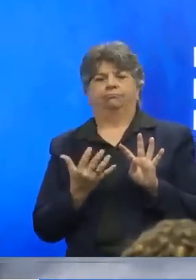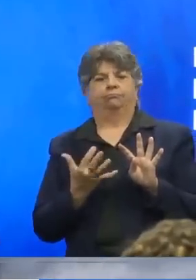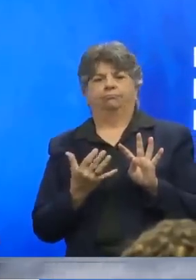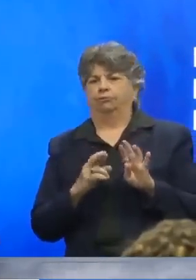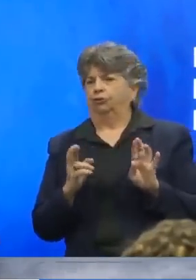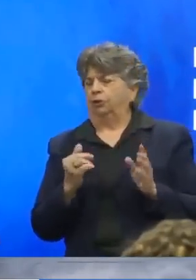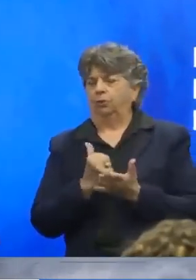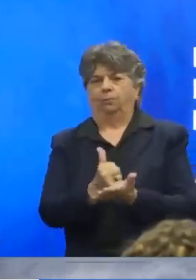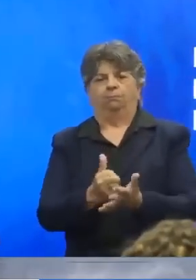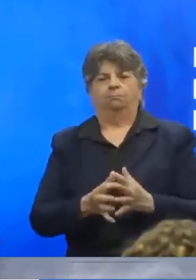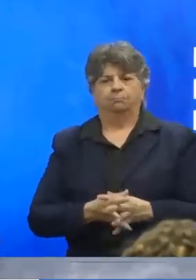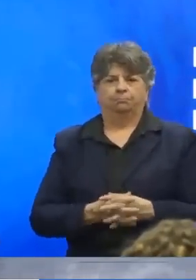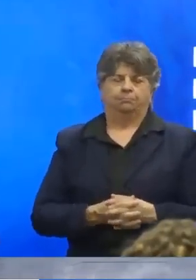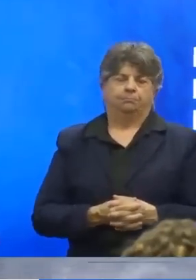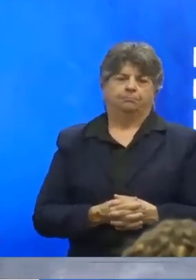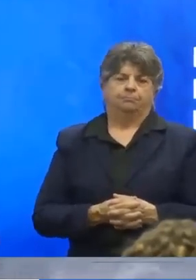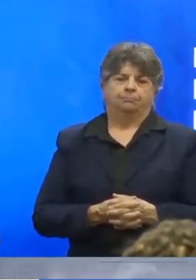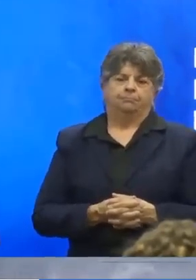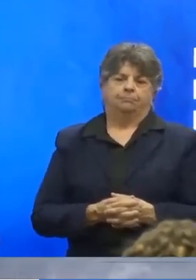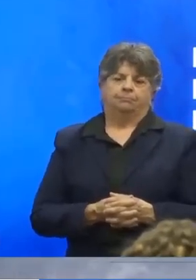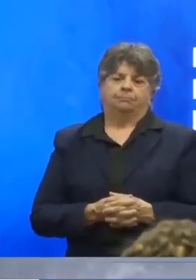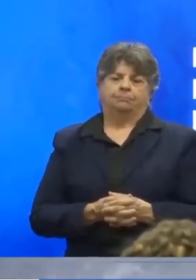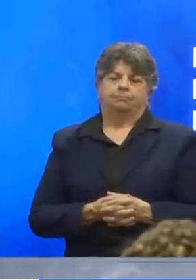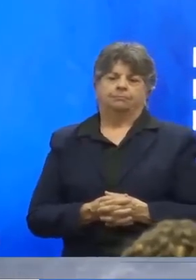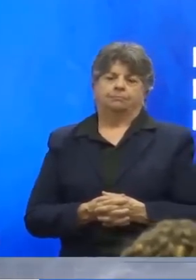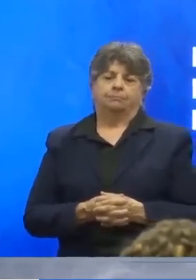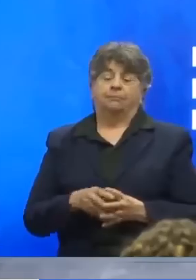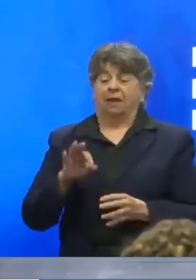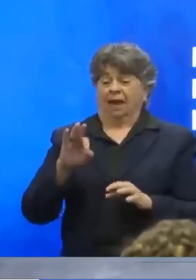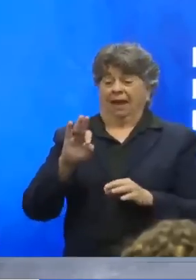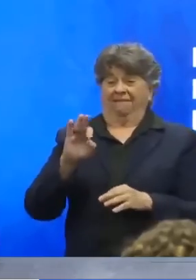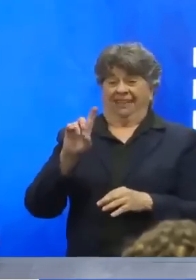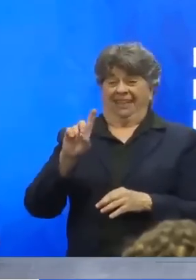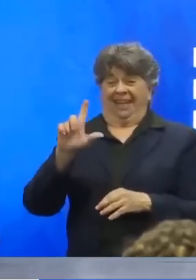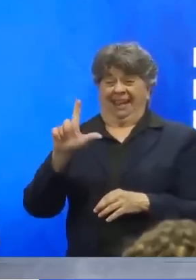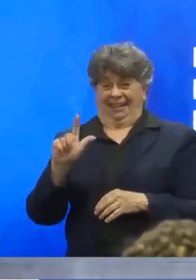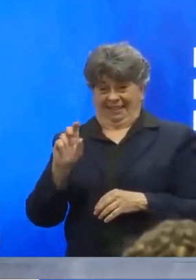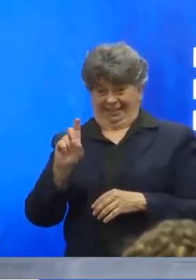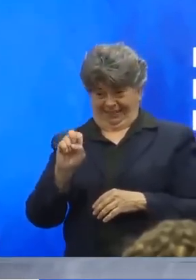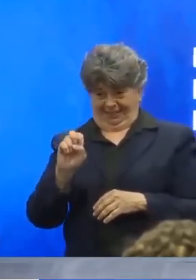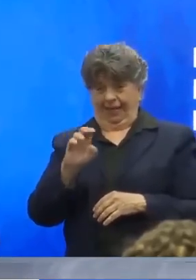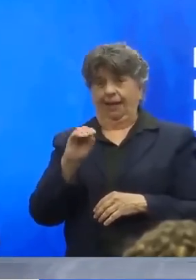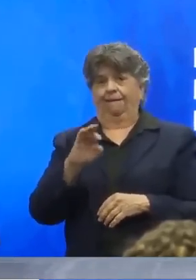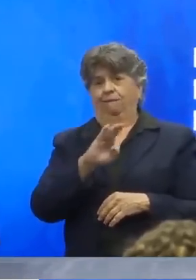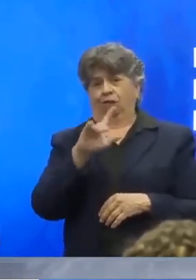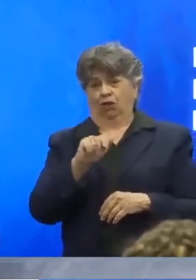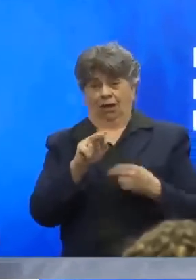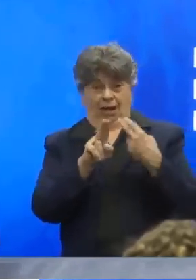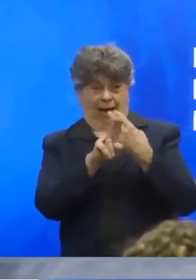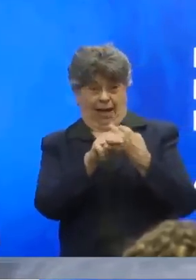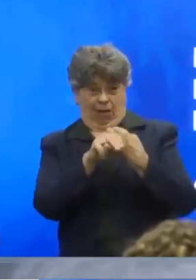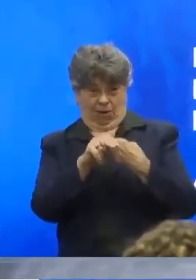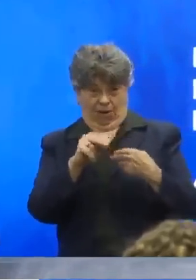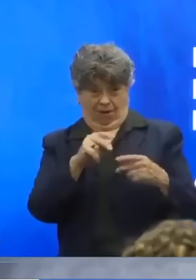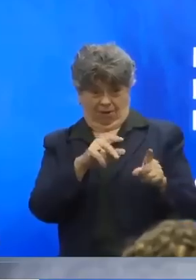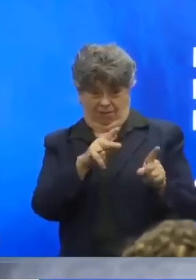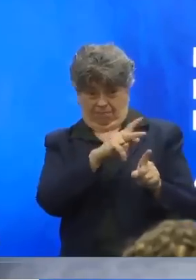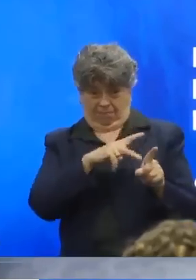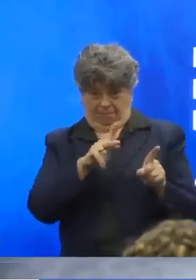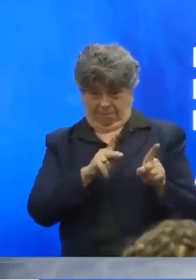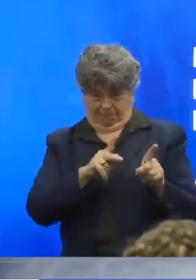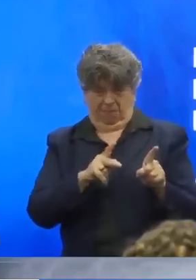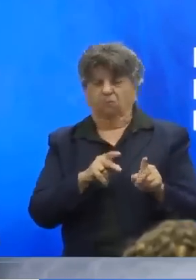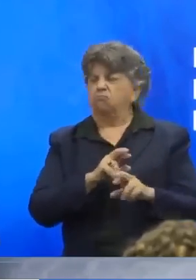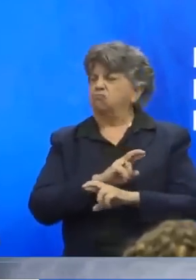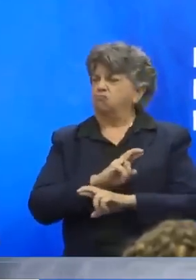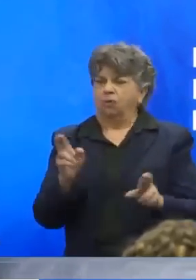post-storm mission. FDLE and Florida Highway Patrol are working 24/7 shifts, and that's hundreds of additional personnel that will